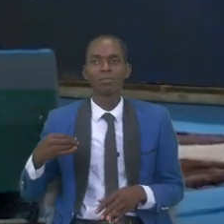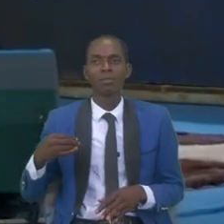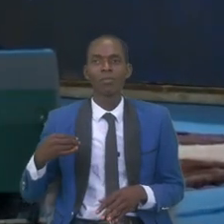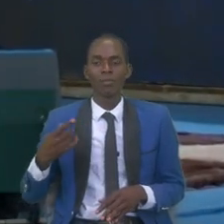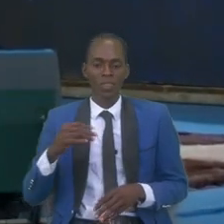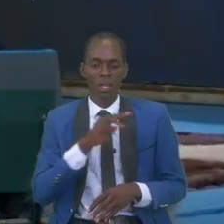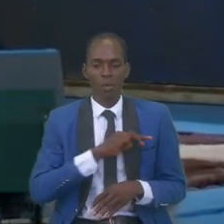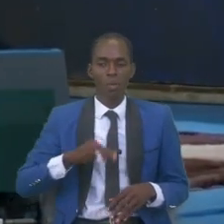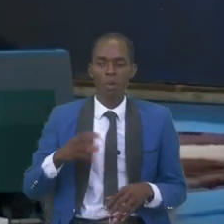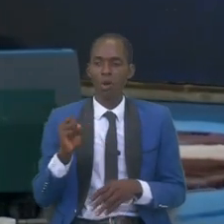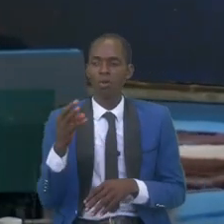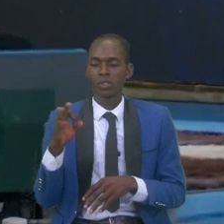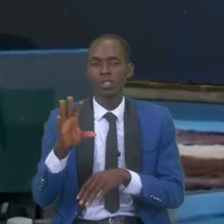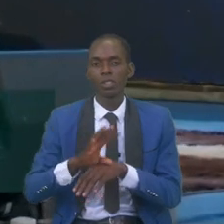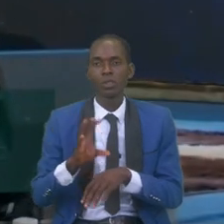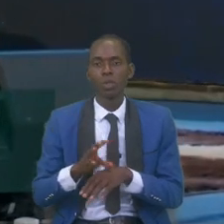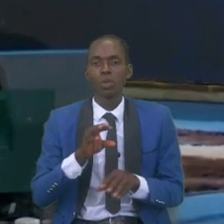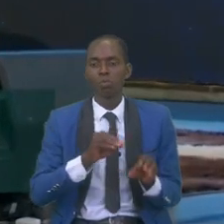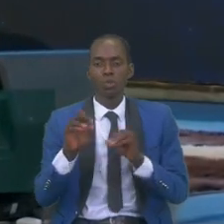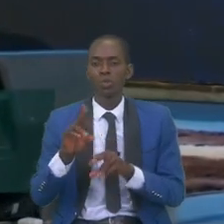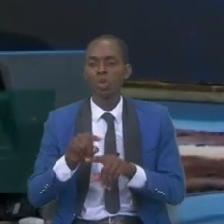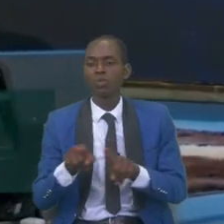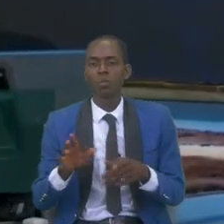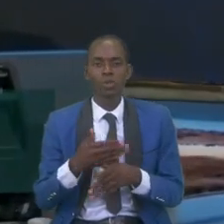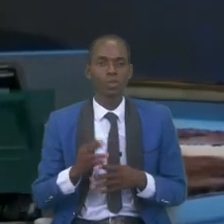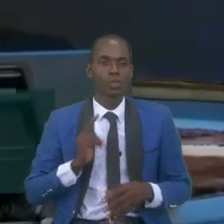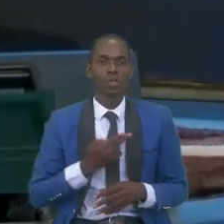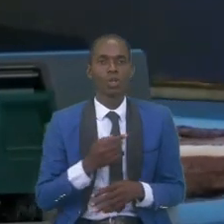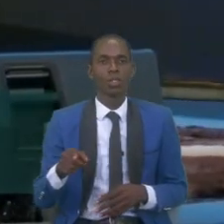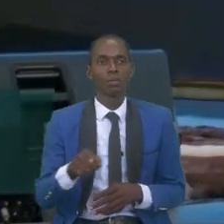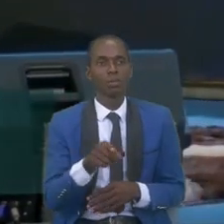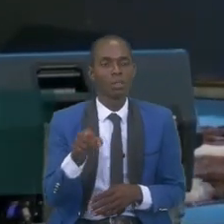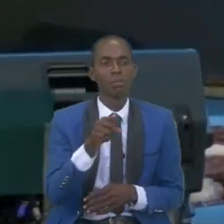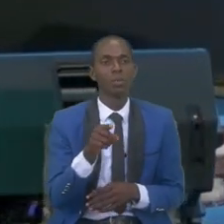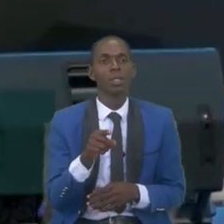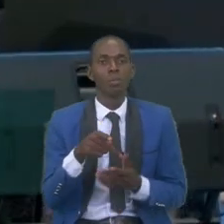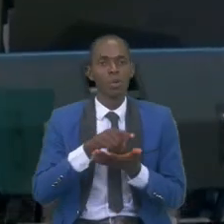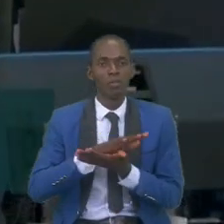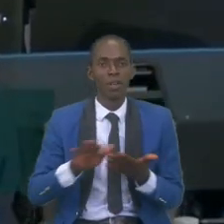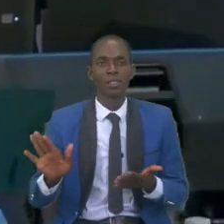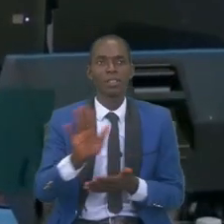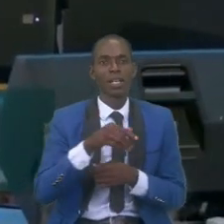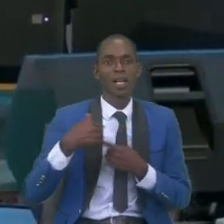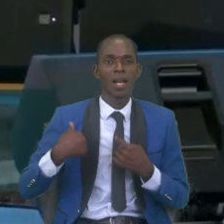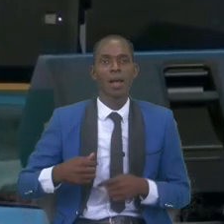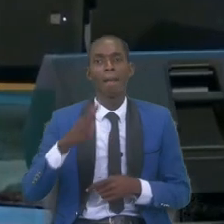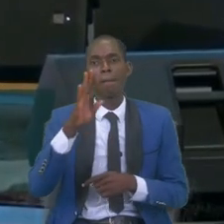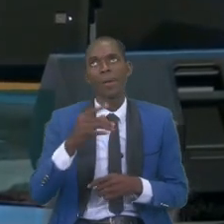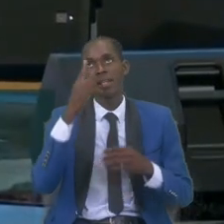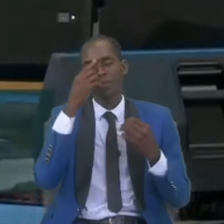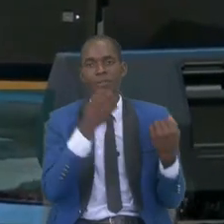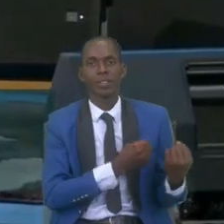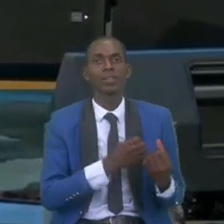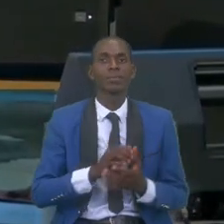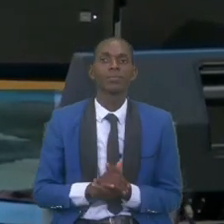members of the church. He put no difference between us and them, purifying their hearts by